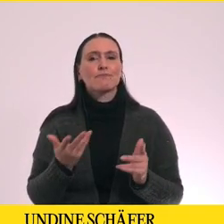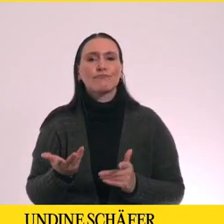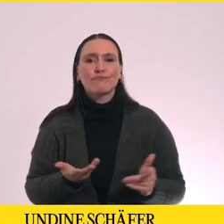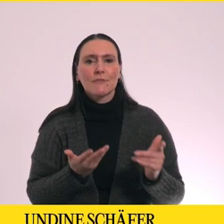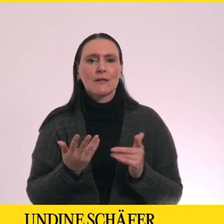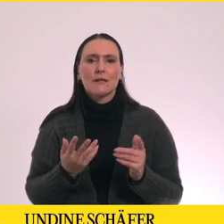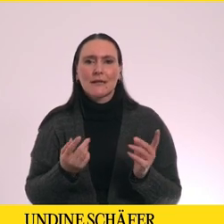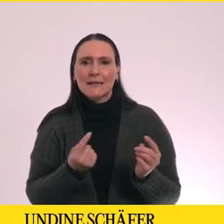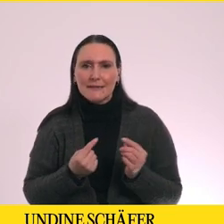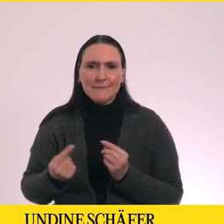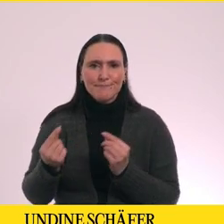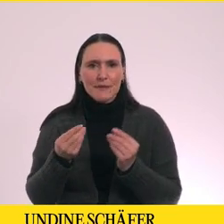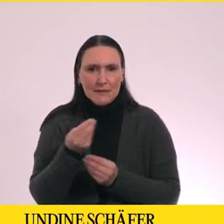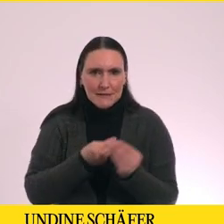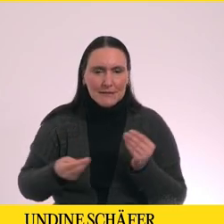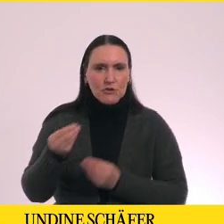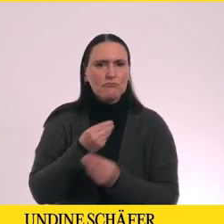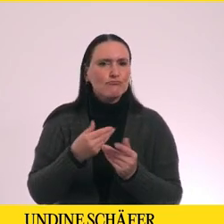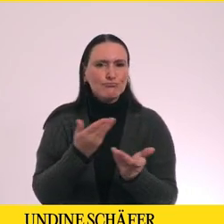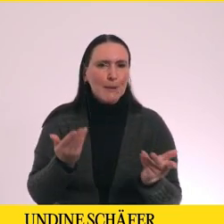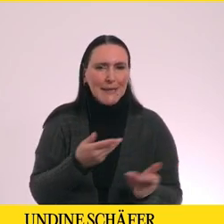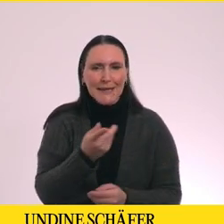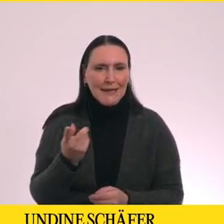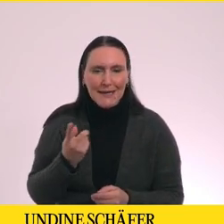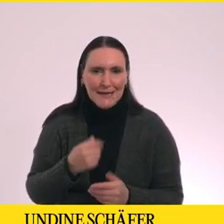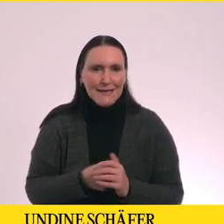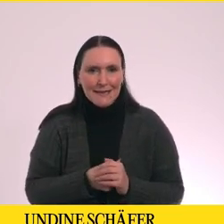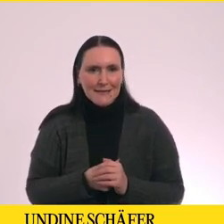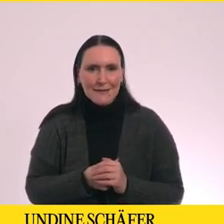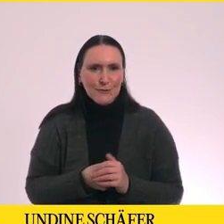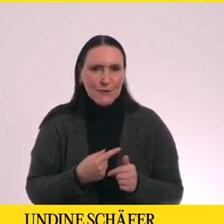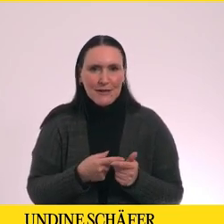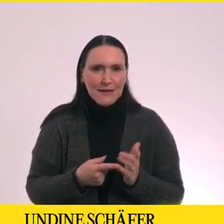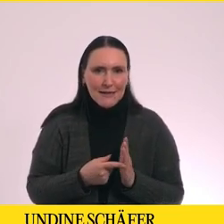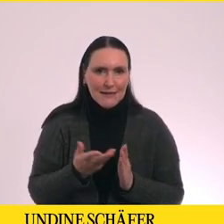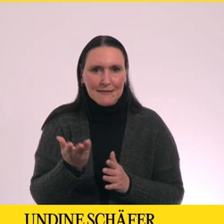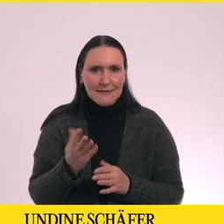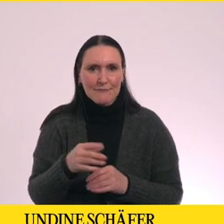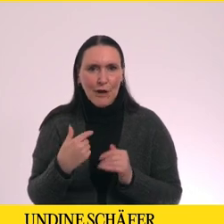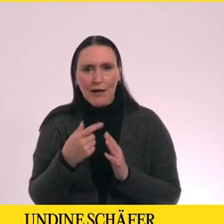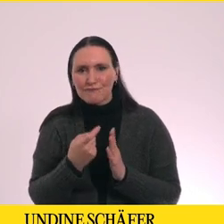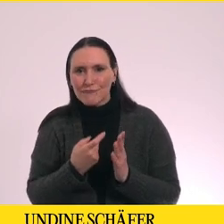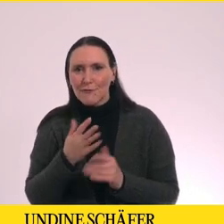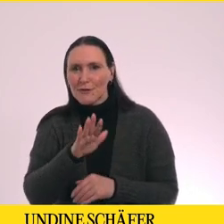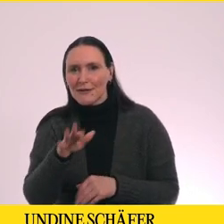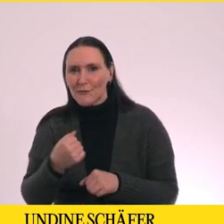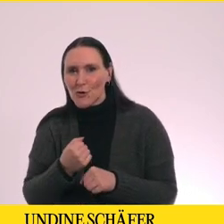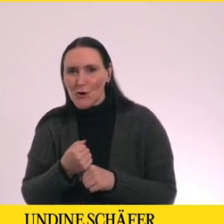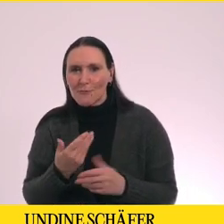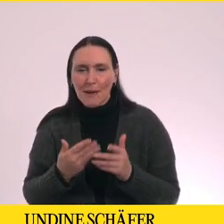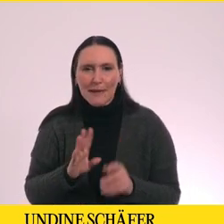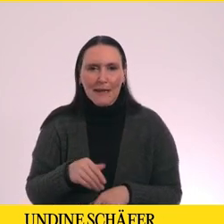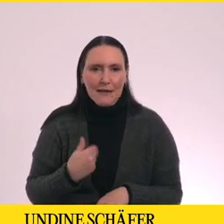about the things that you're still tussling with, so that you're not sure about in terms of your work and these